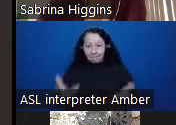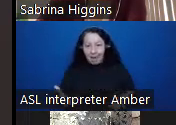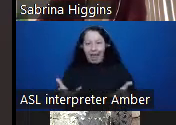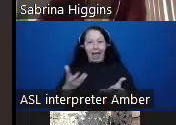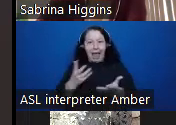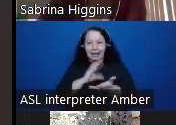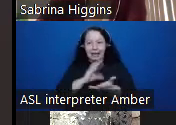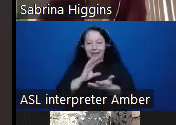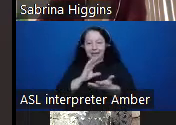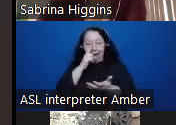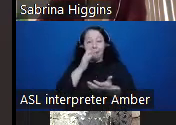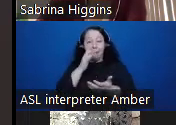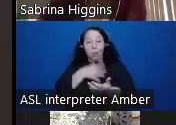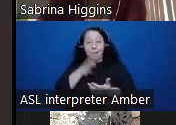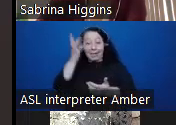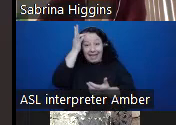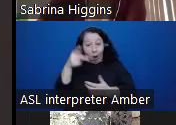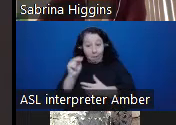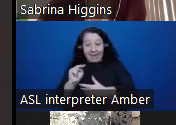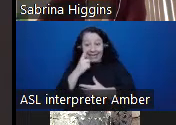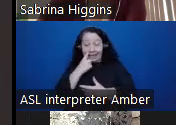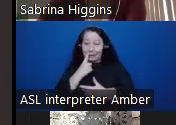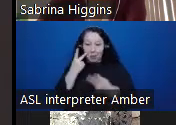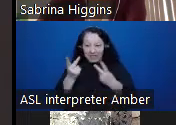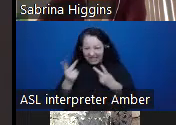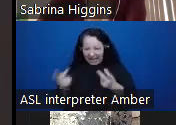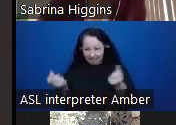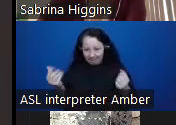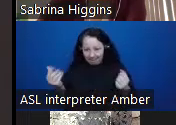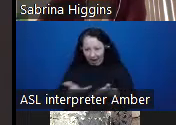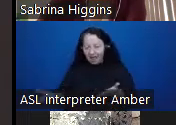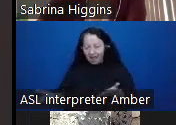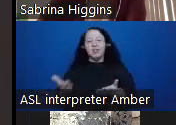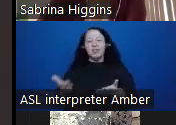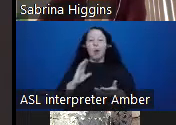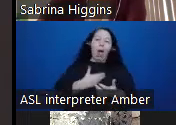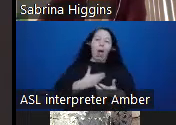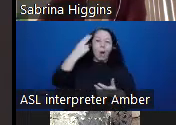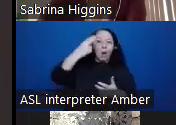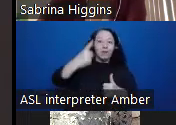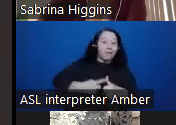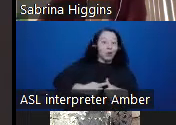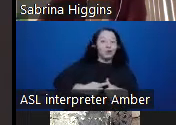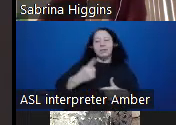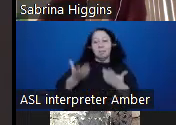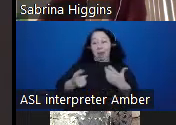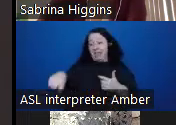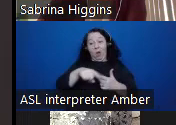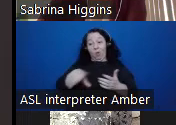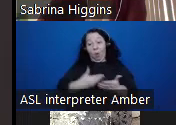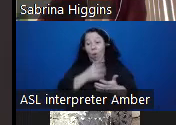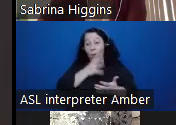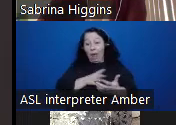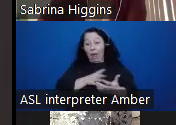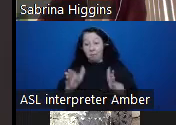the hypothesis for a while was that maybe these are all women potters. But in fact, what we can say is that like needles,